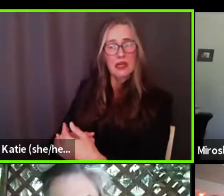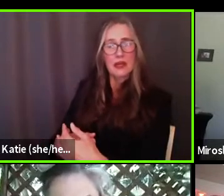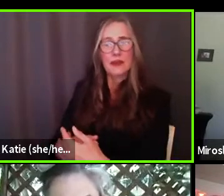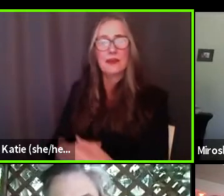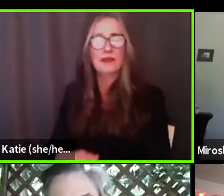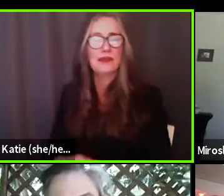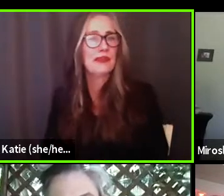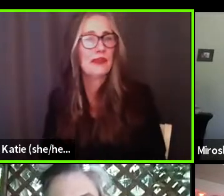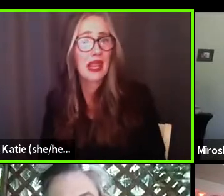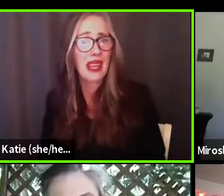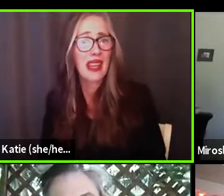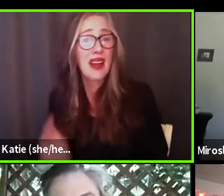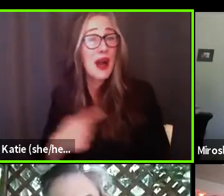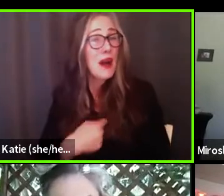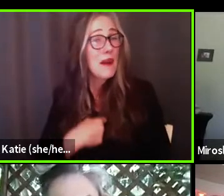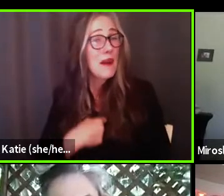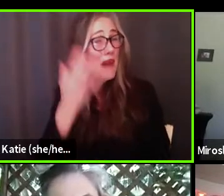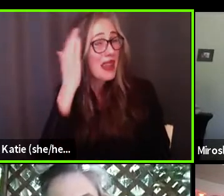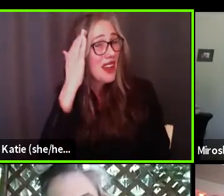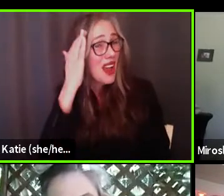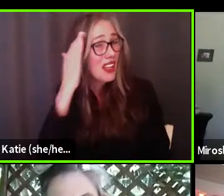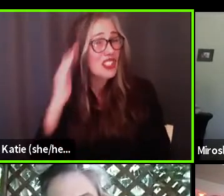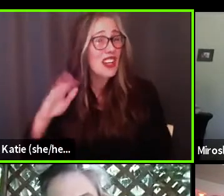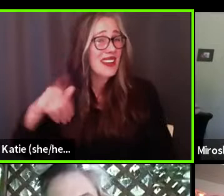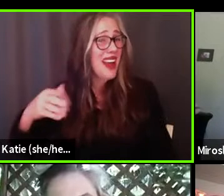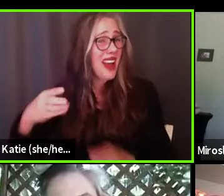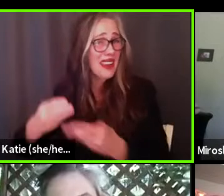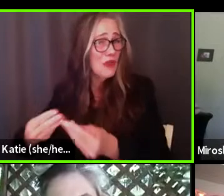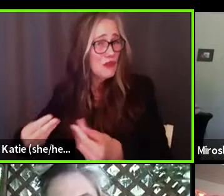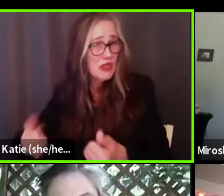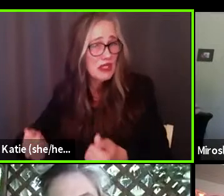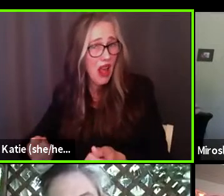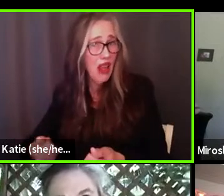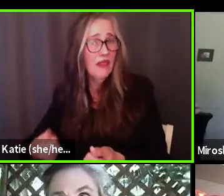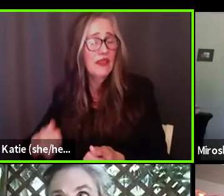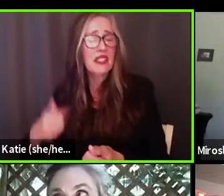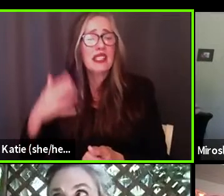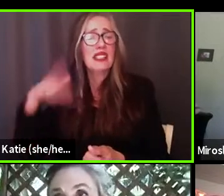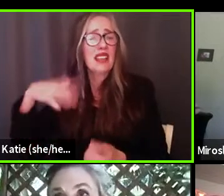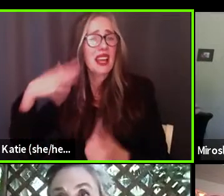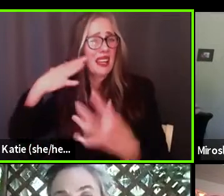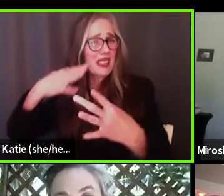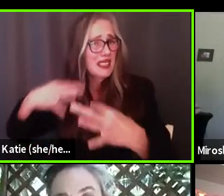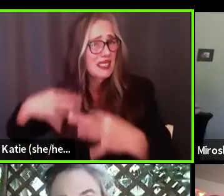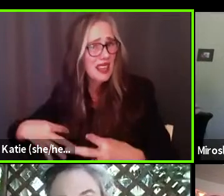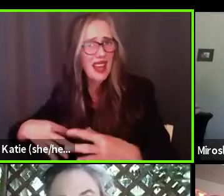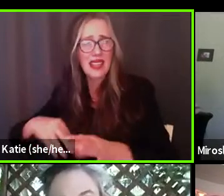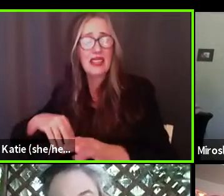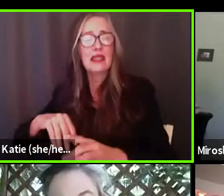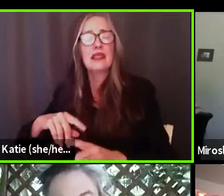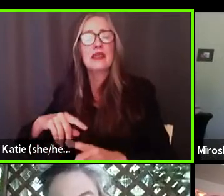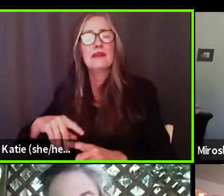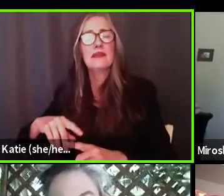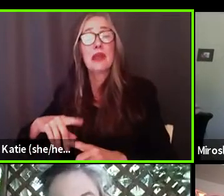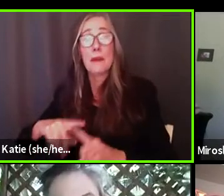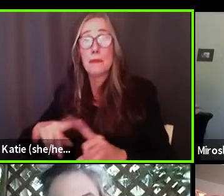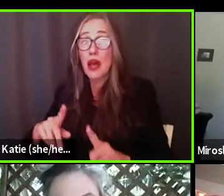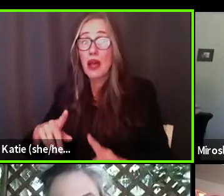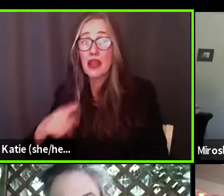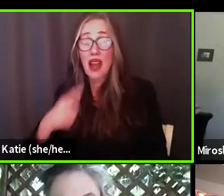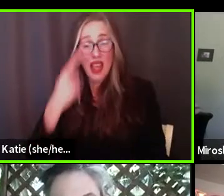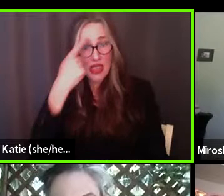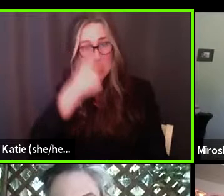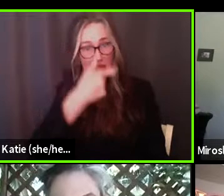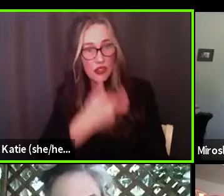has not been resolved what's interesting to me is how the um the reporter that originally broke the